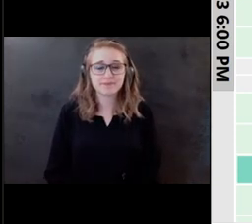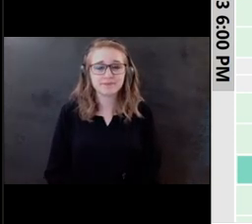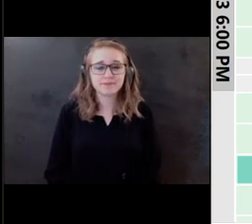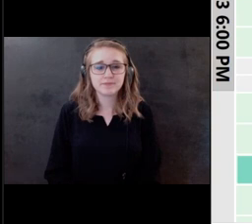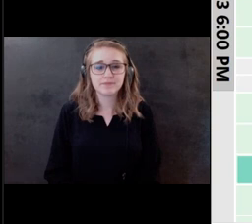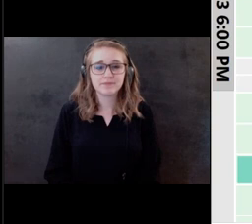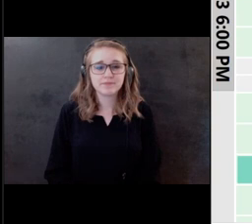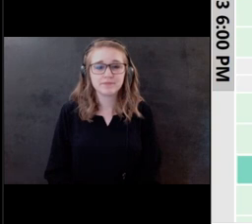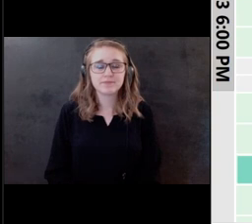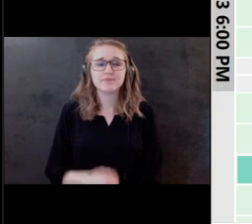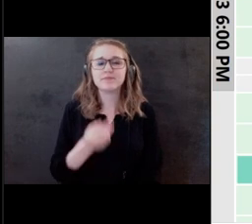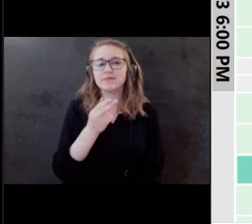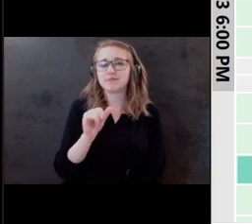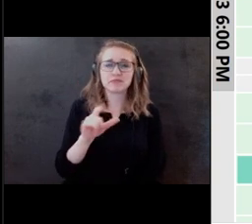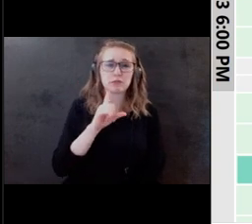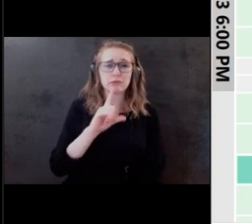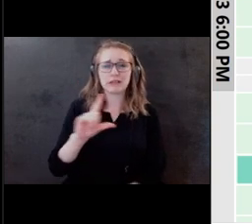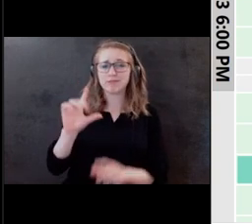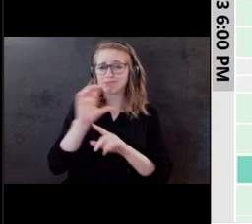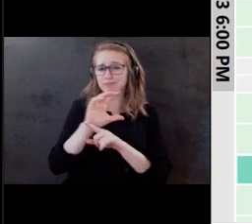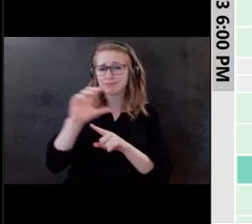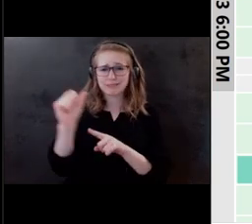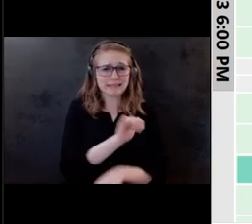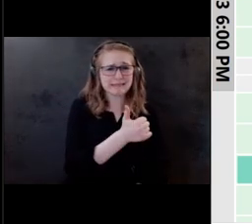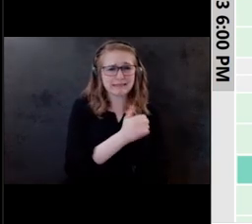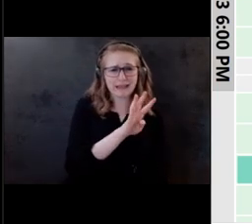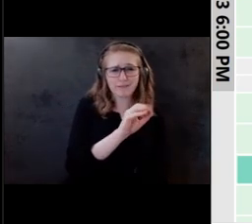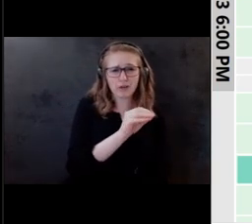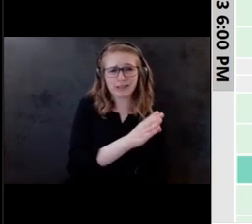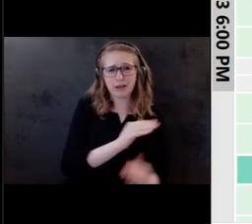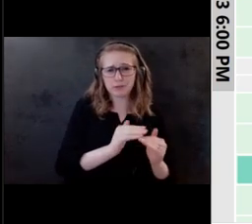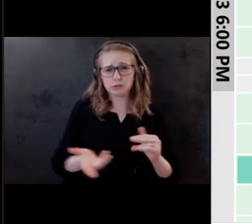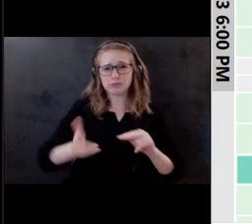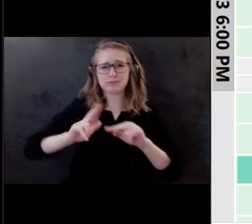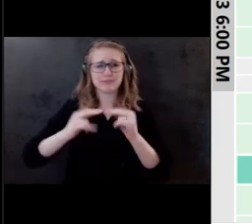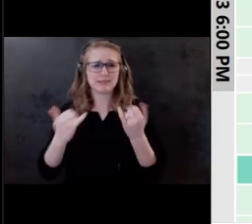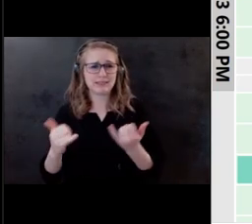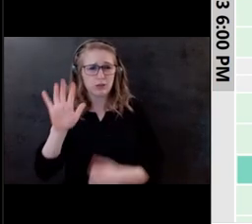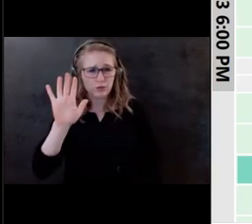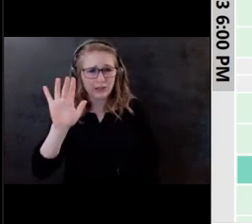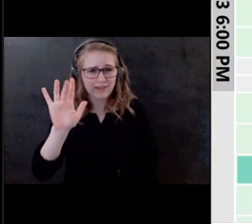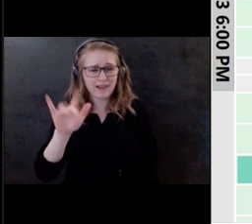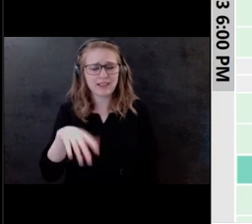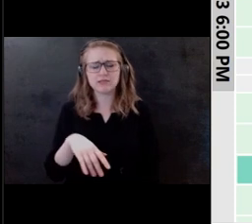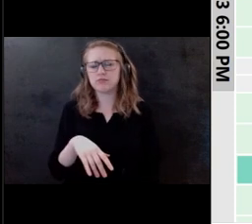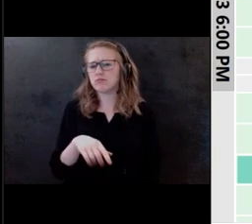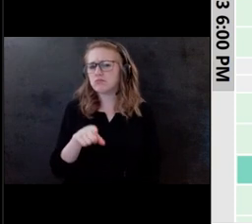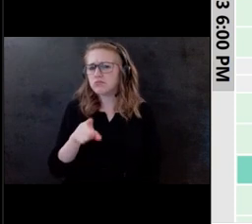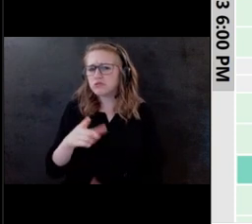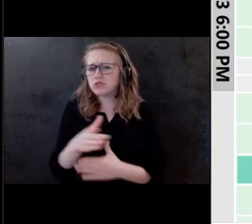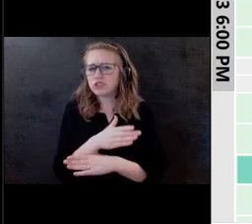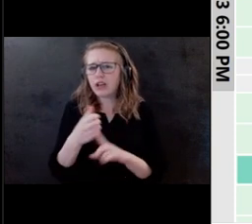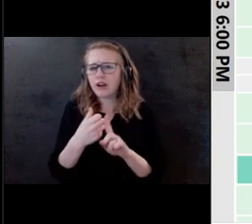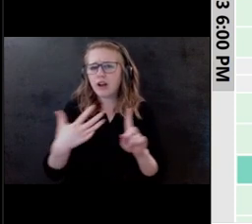That was outstanding to be able to go from 10.40 to 25. But would you share a little more